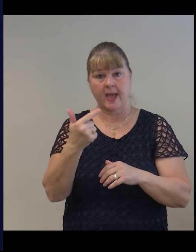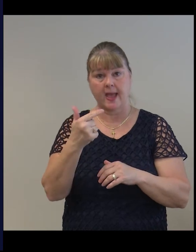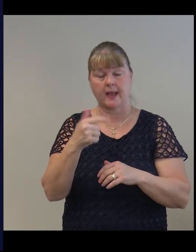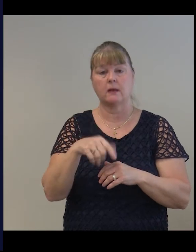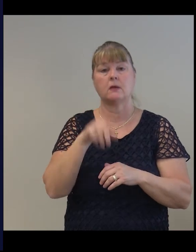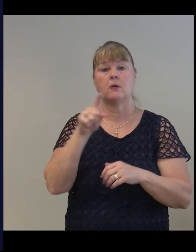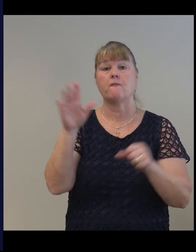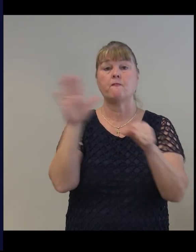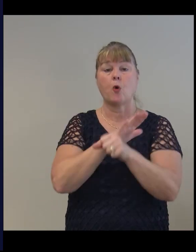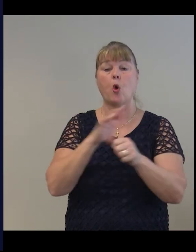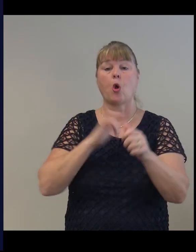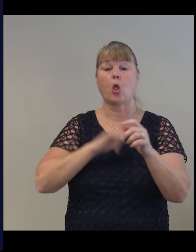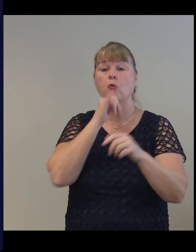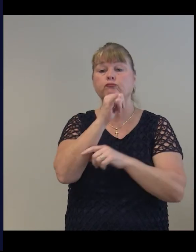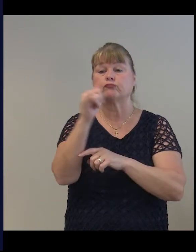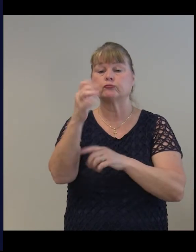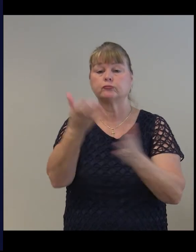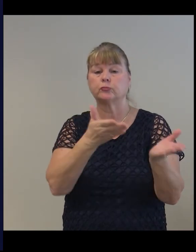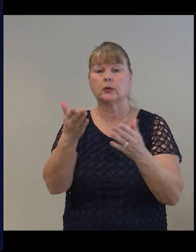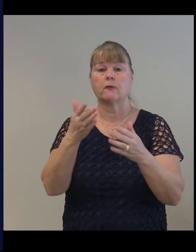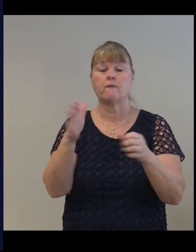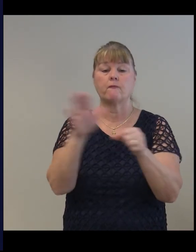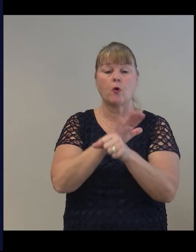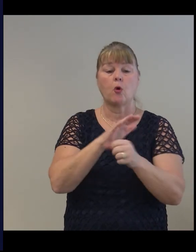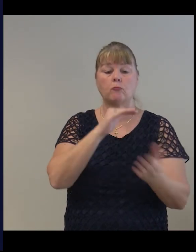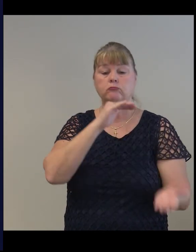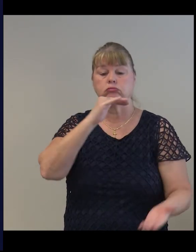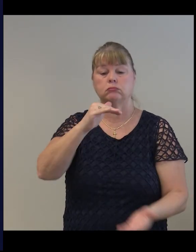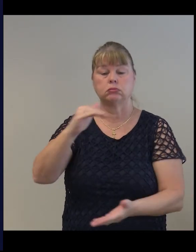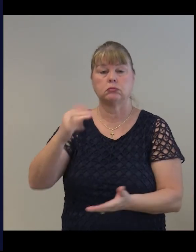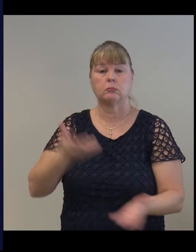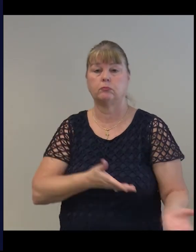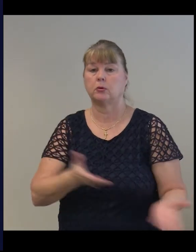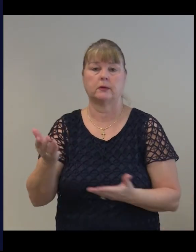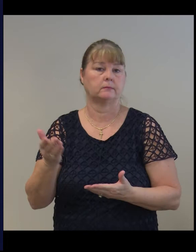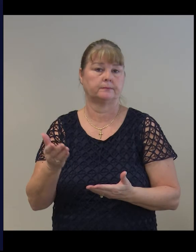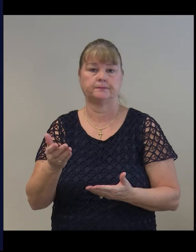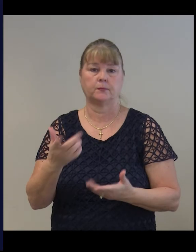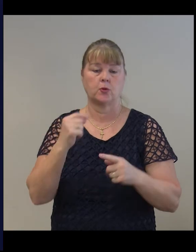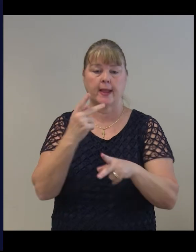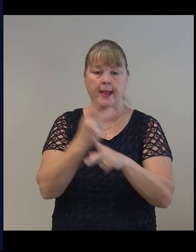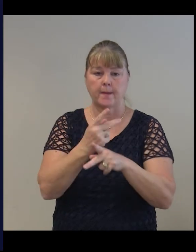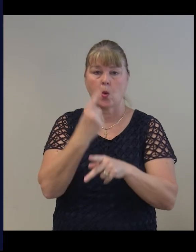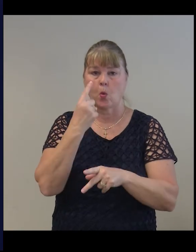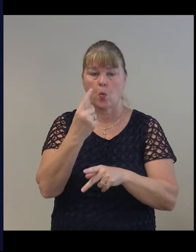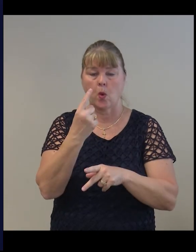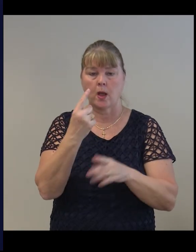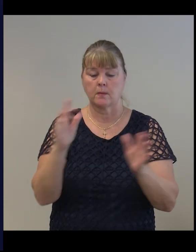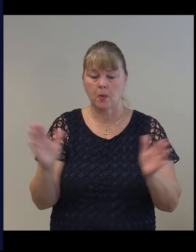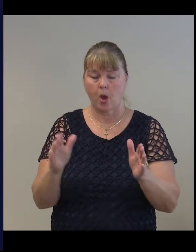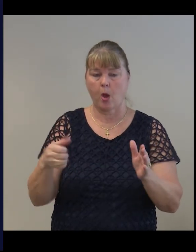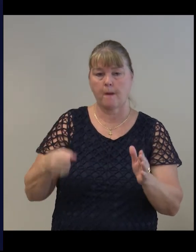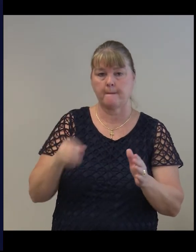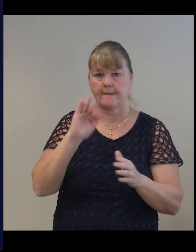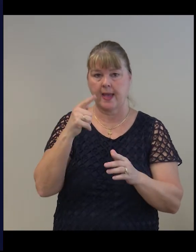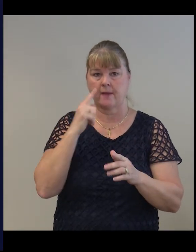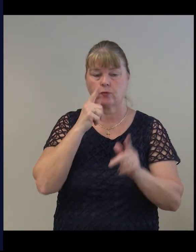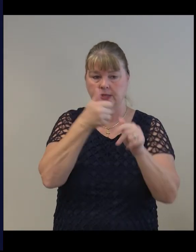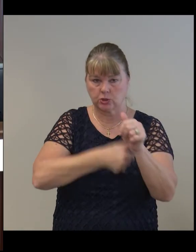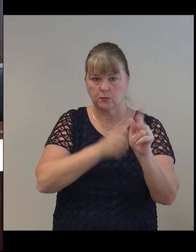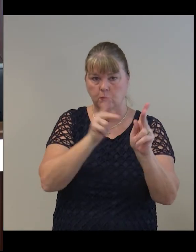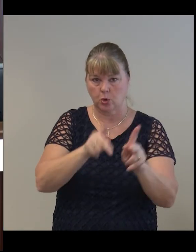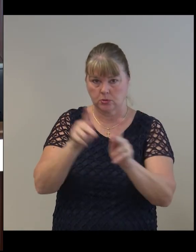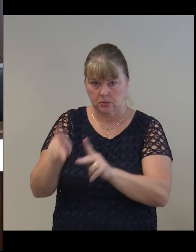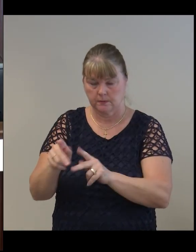cannot bring your entire closet. You can't bring a whole slew of supplies. Just try to keep it to one hand carry bag per